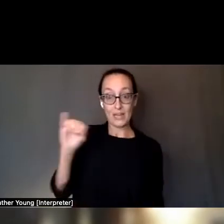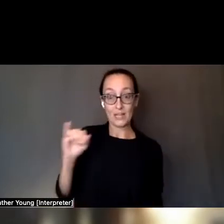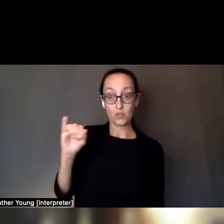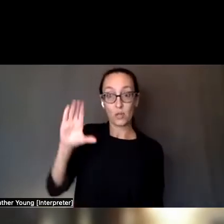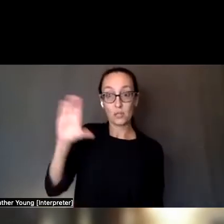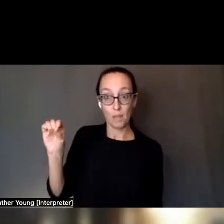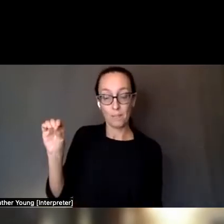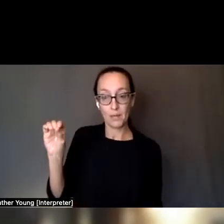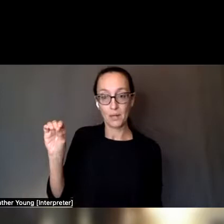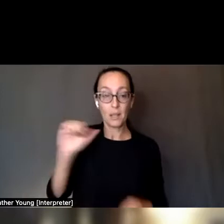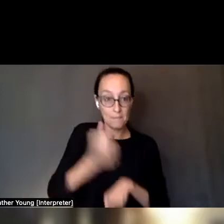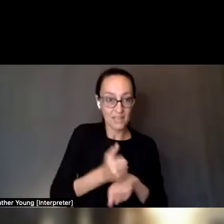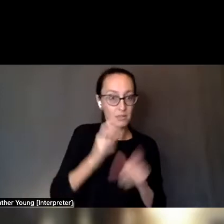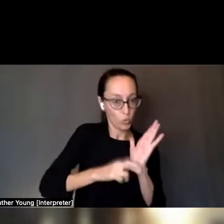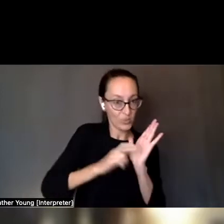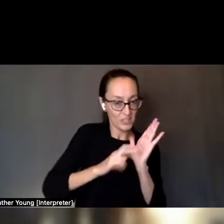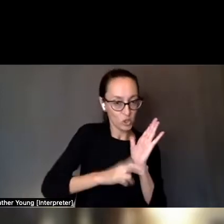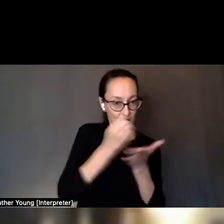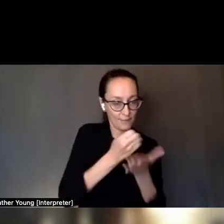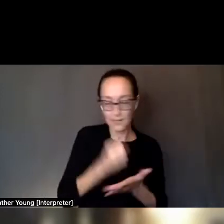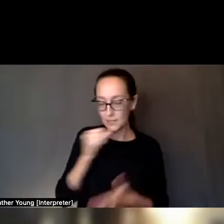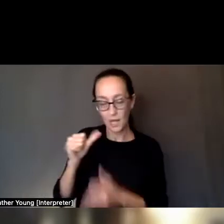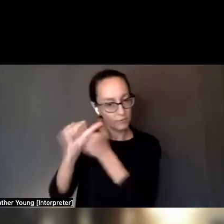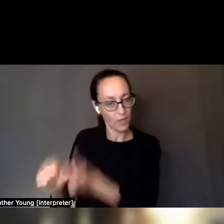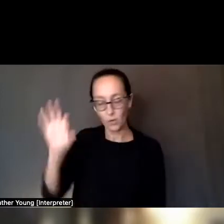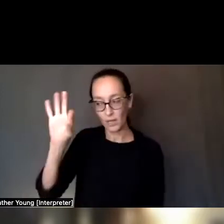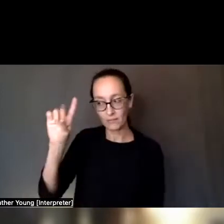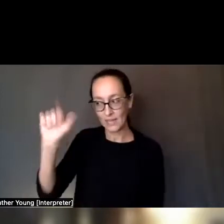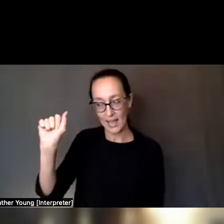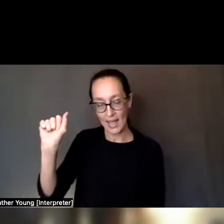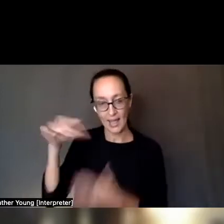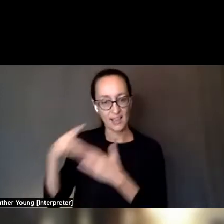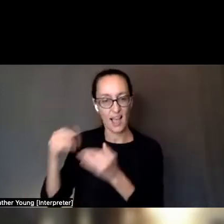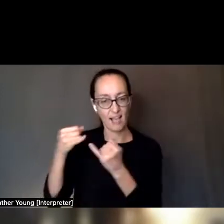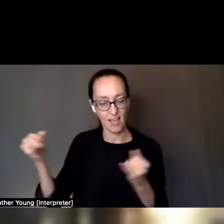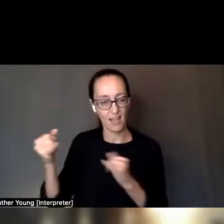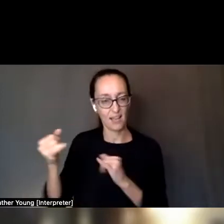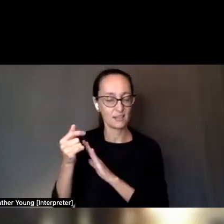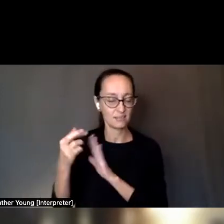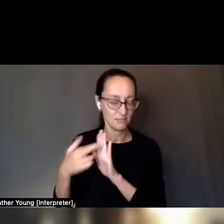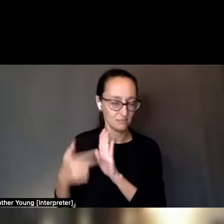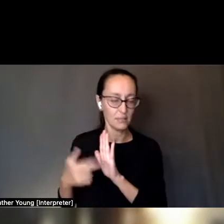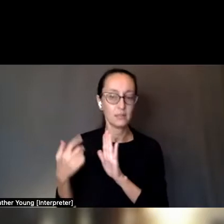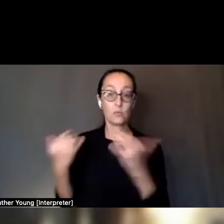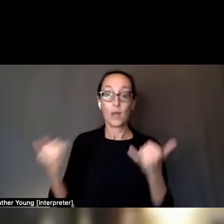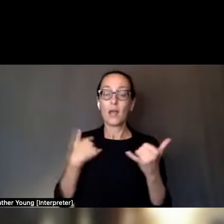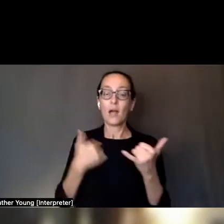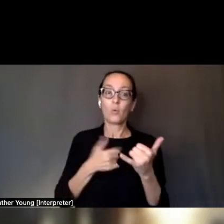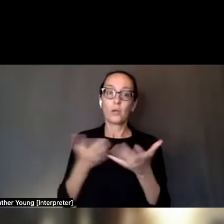research evidence and not the FDA guidelines. And we're actually in the process of talking to a large